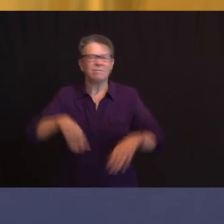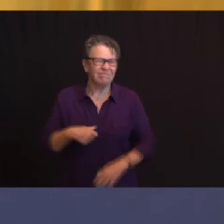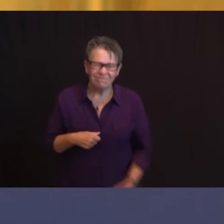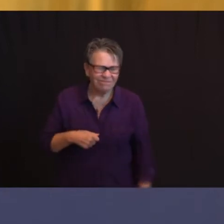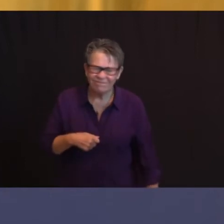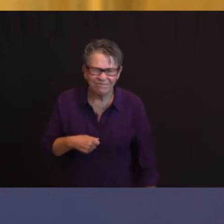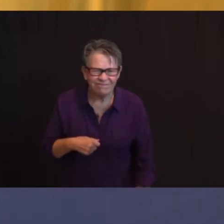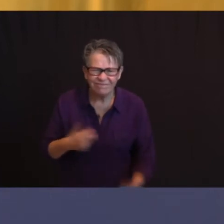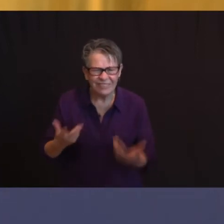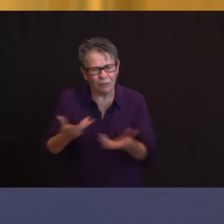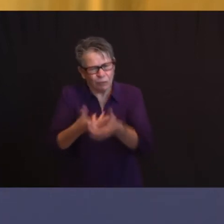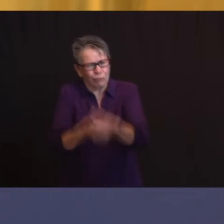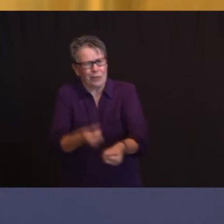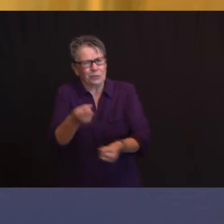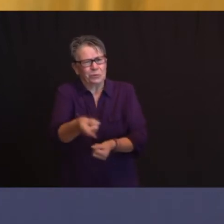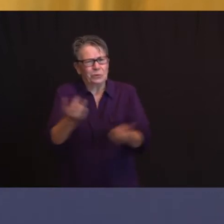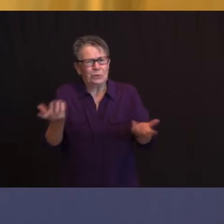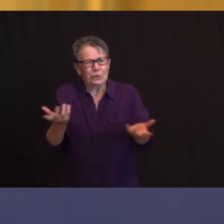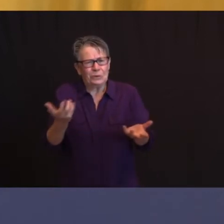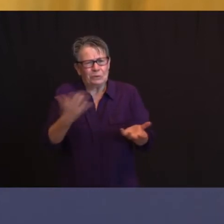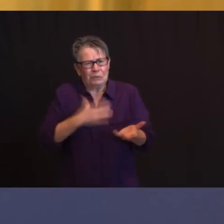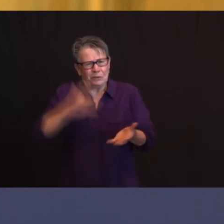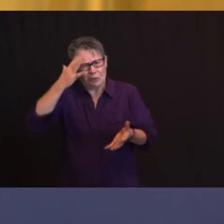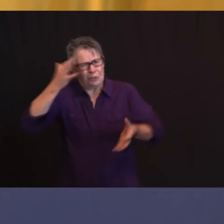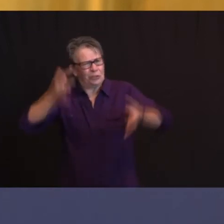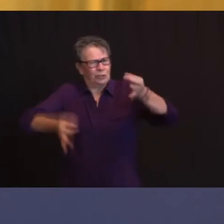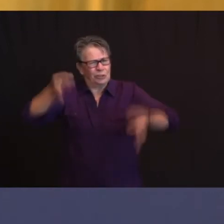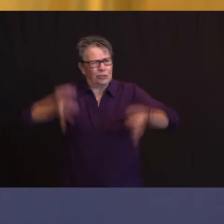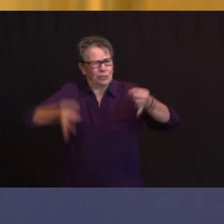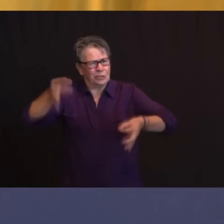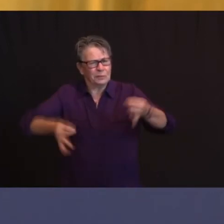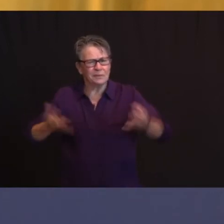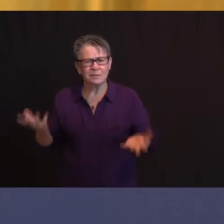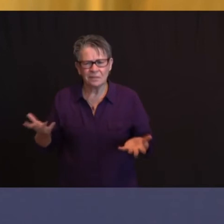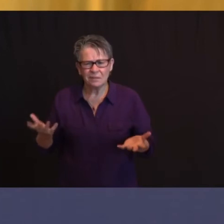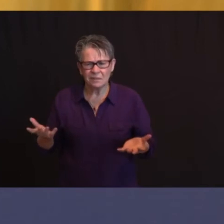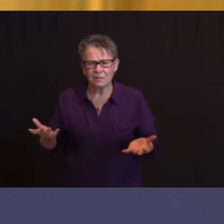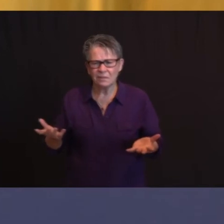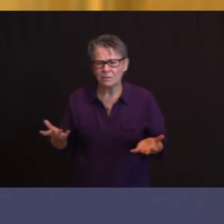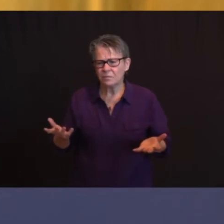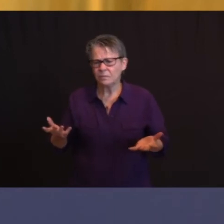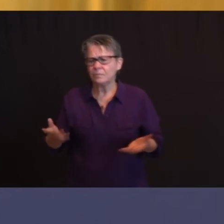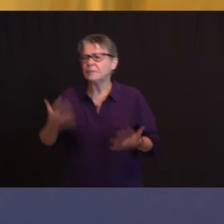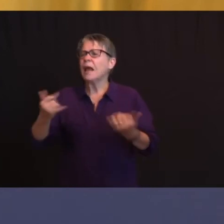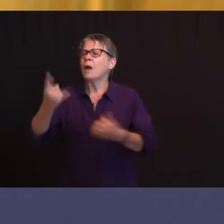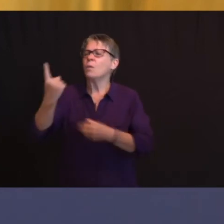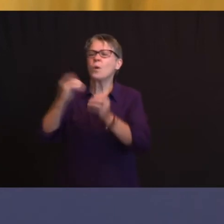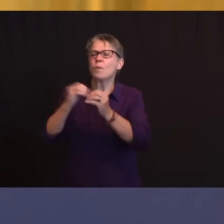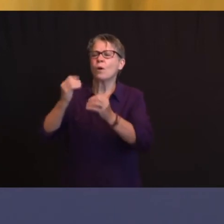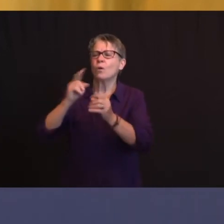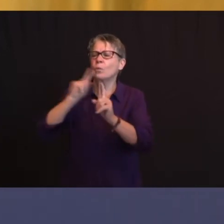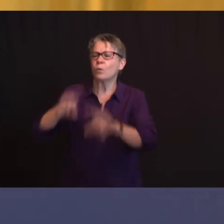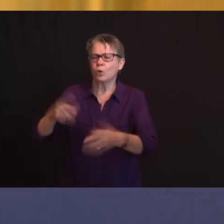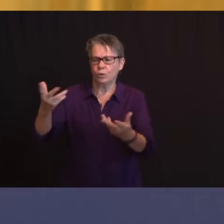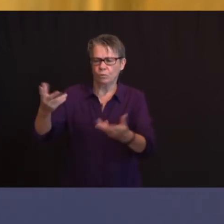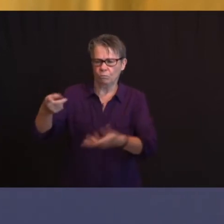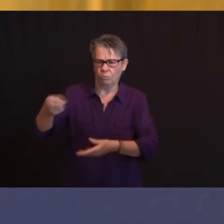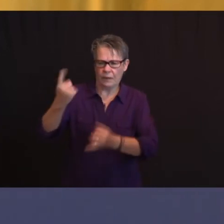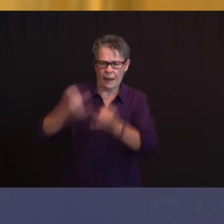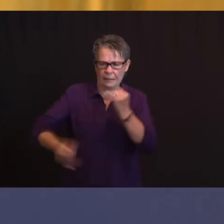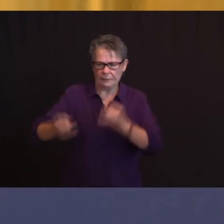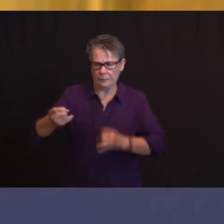Elise, please take us home. 3 questions. You mentioned a model of 8,000 to 10,000 cases